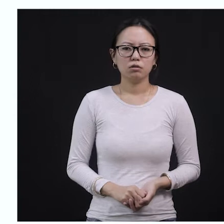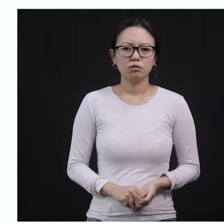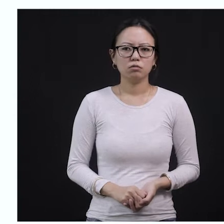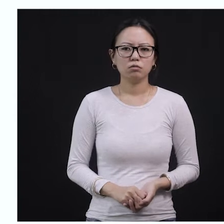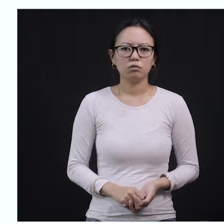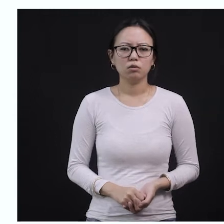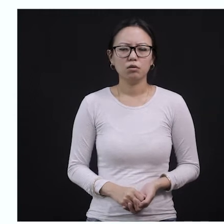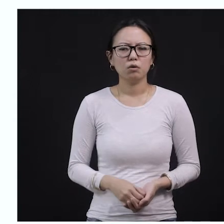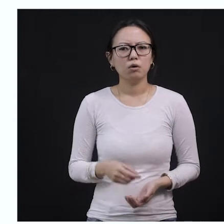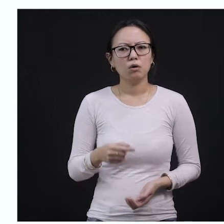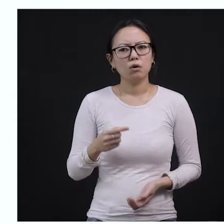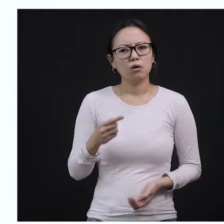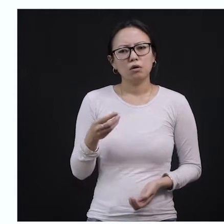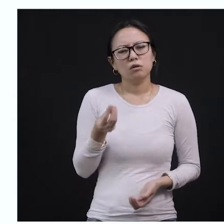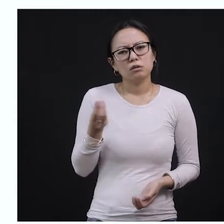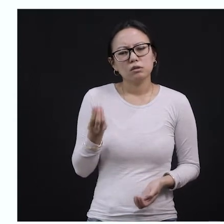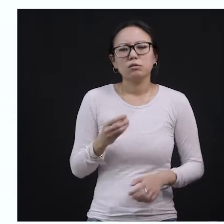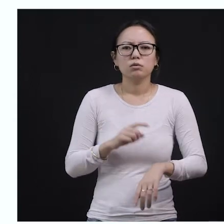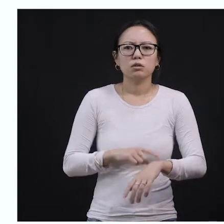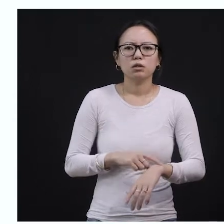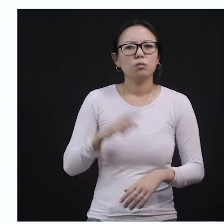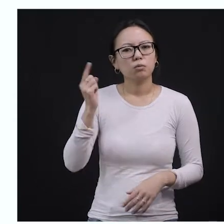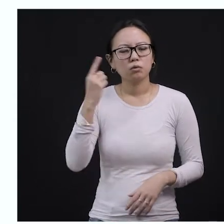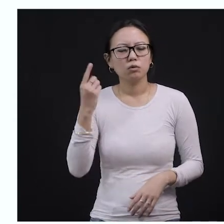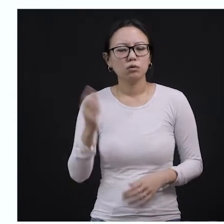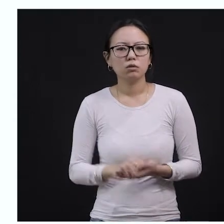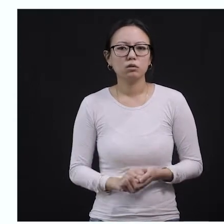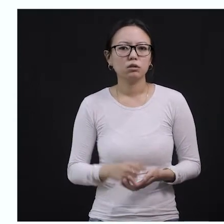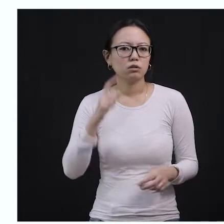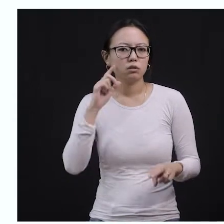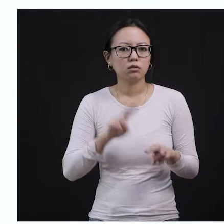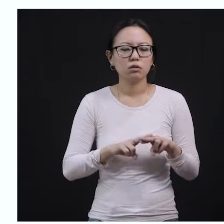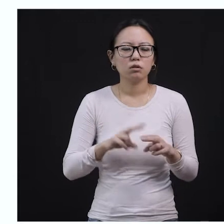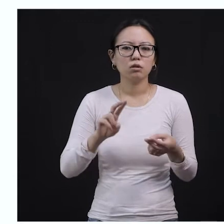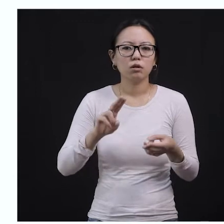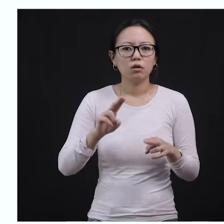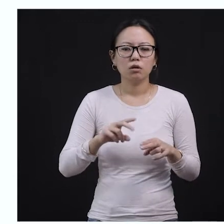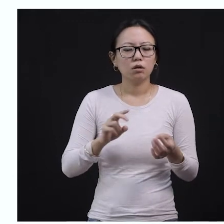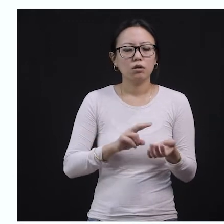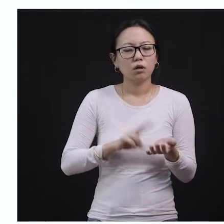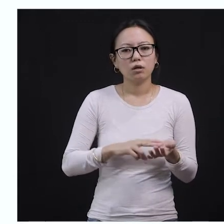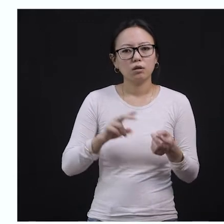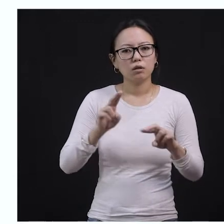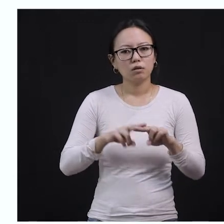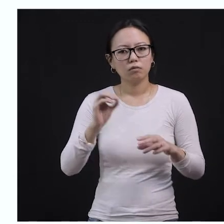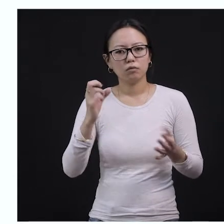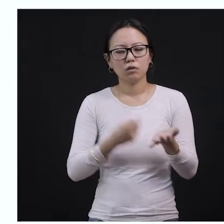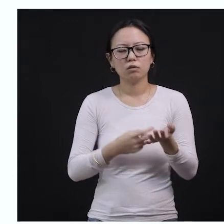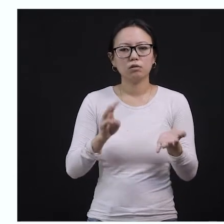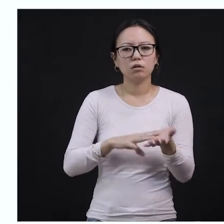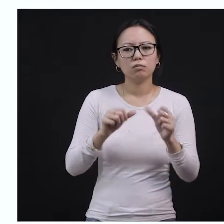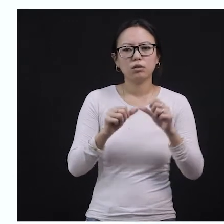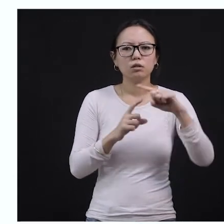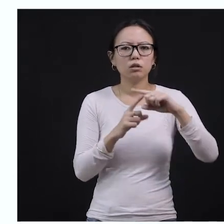the information before the disasters happen. Or else, most of the time, disasters happen suddenly, and